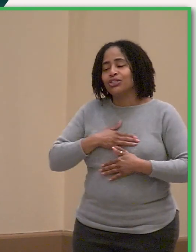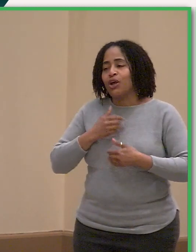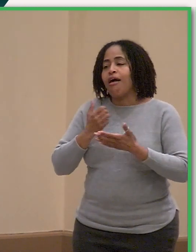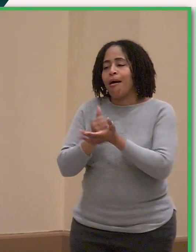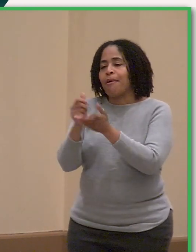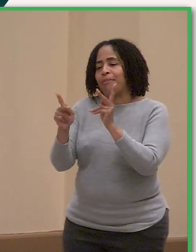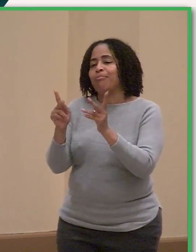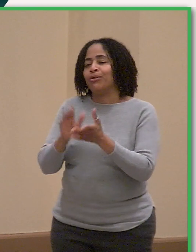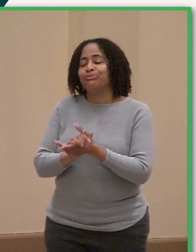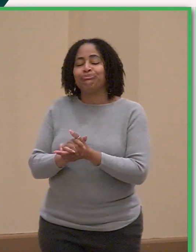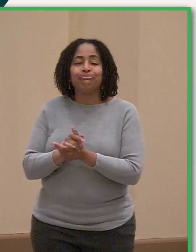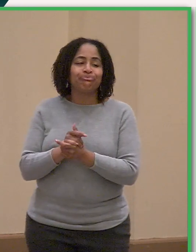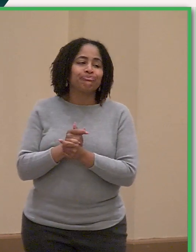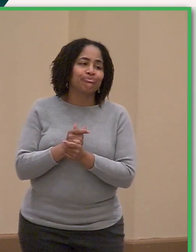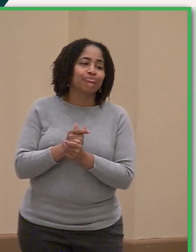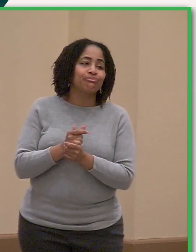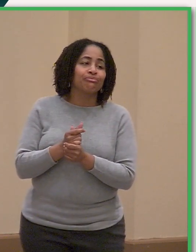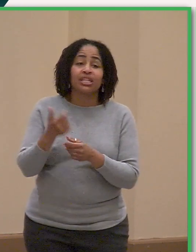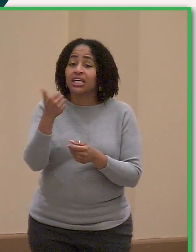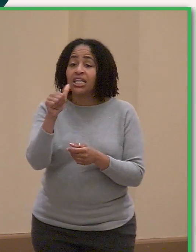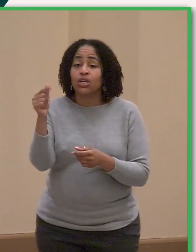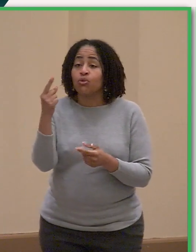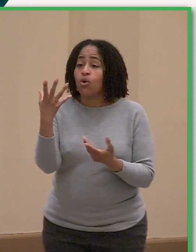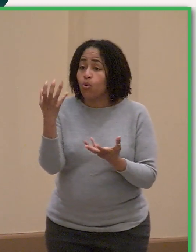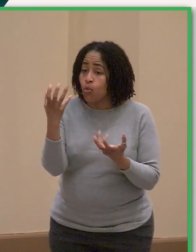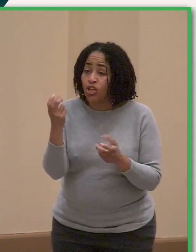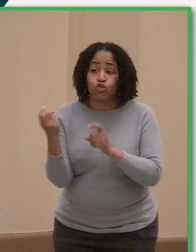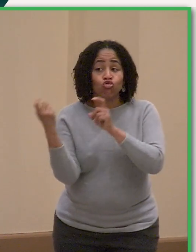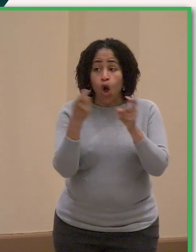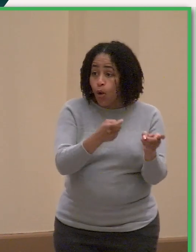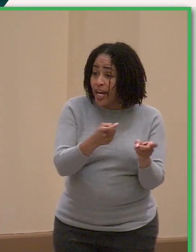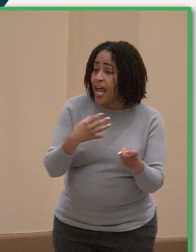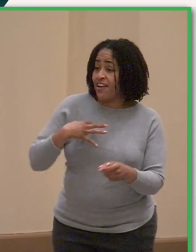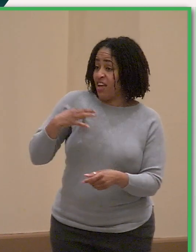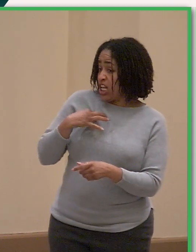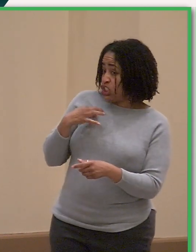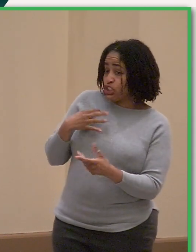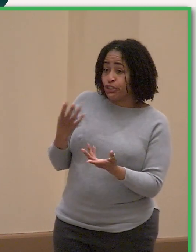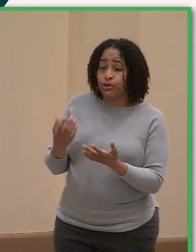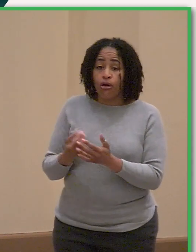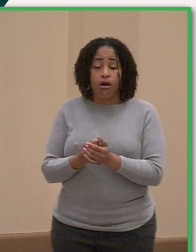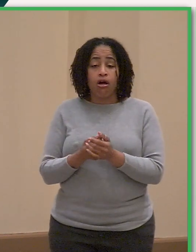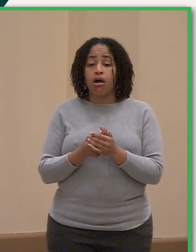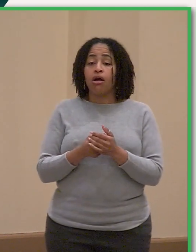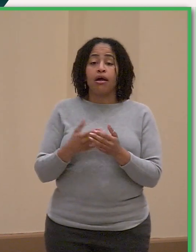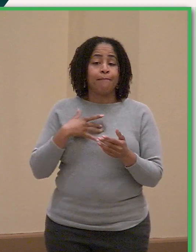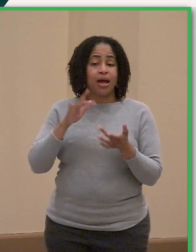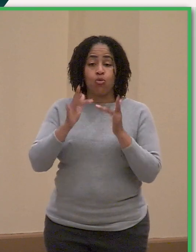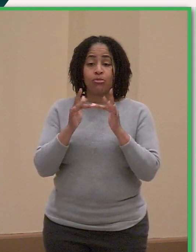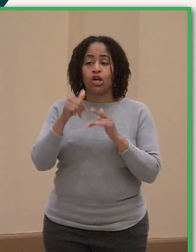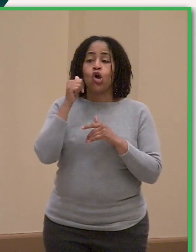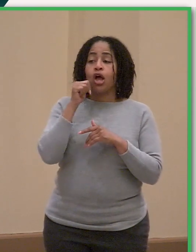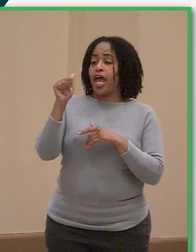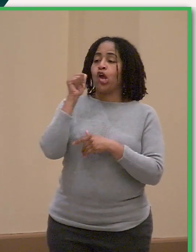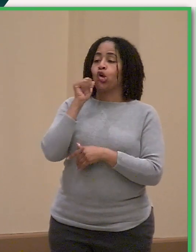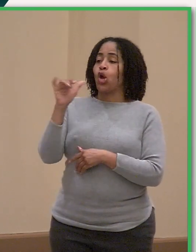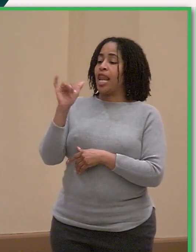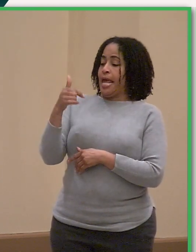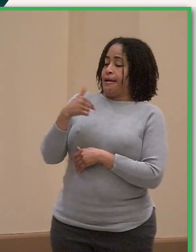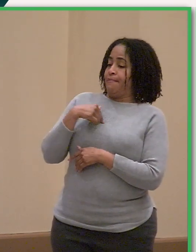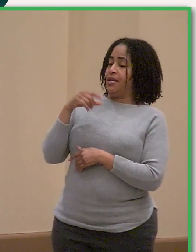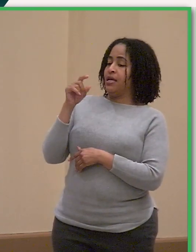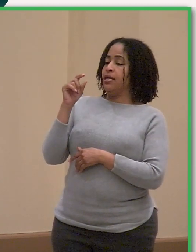Yeah. And if anyone would like to like donate, volunteer, my website is agirllikemeinc.org.